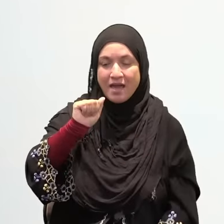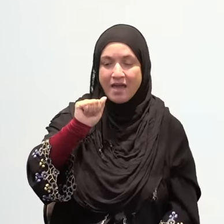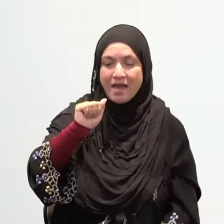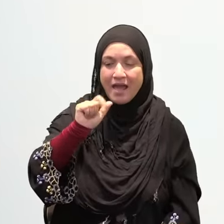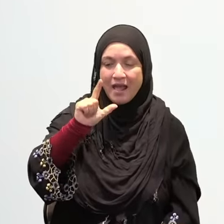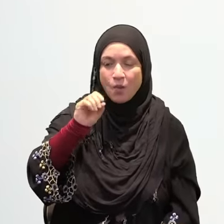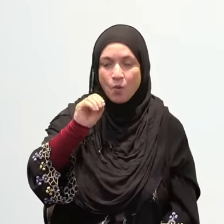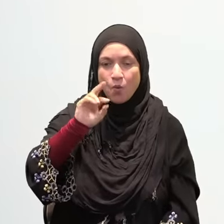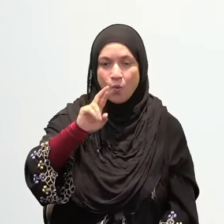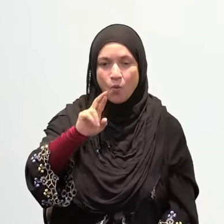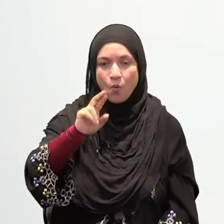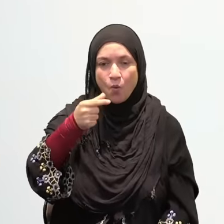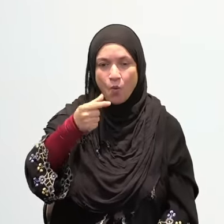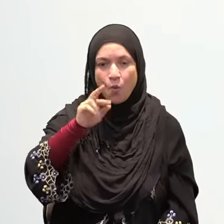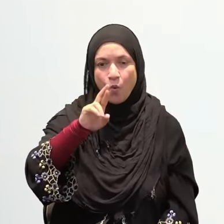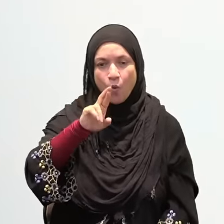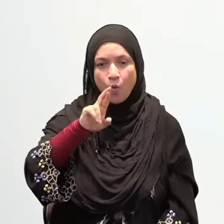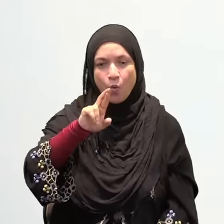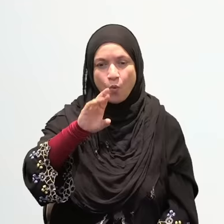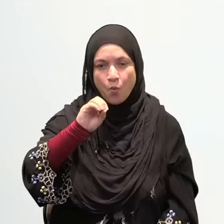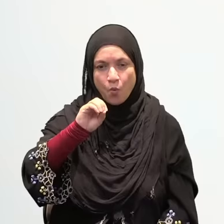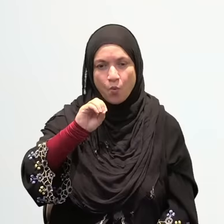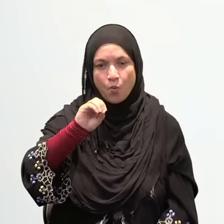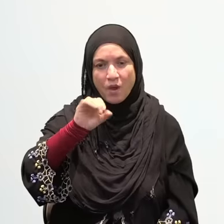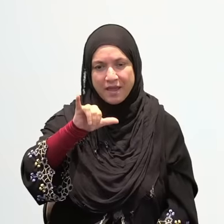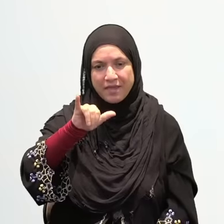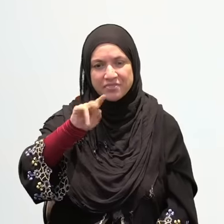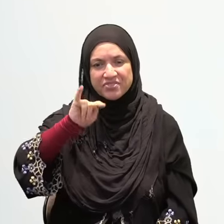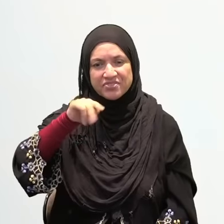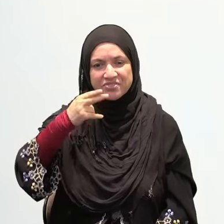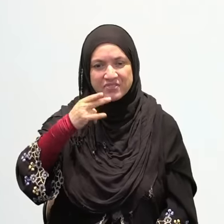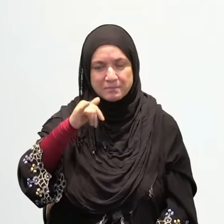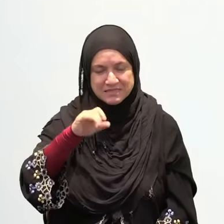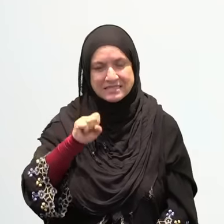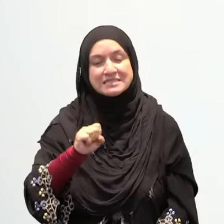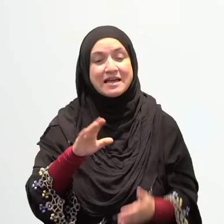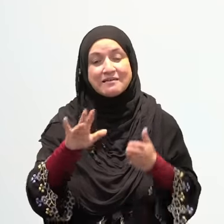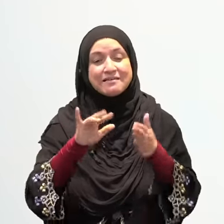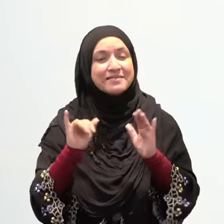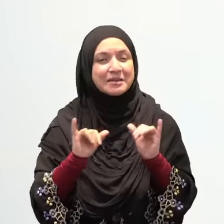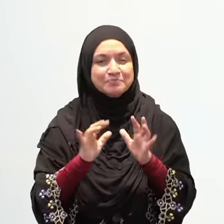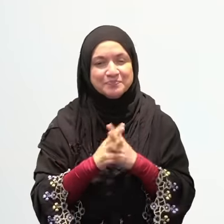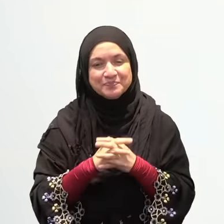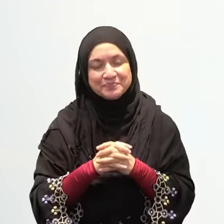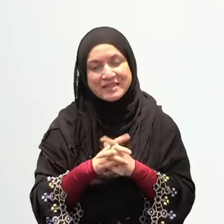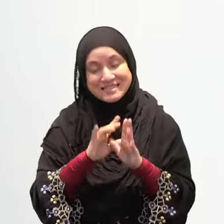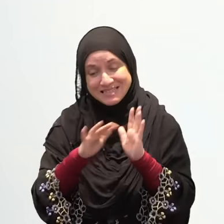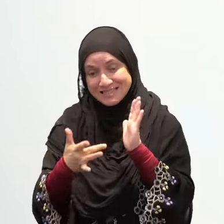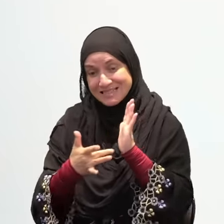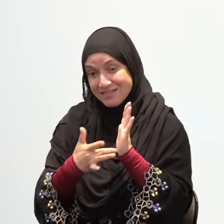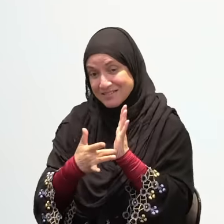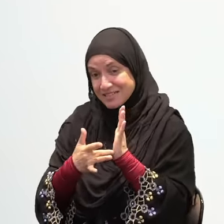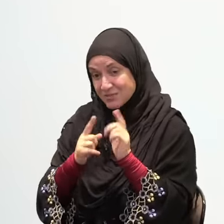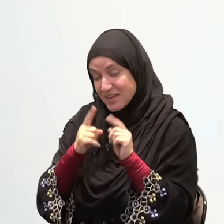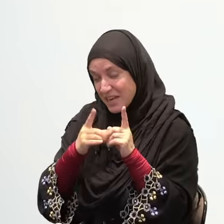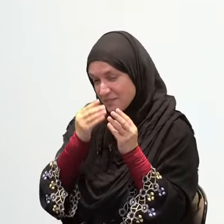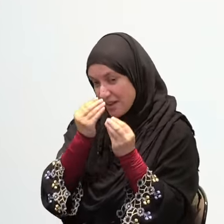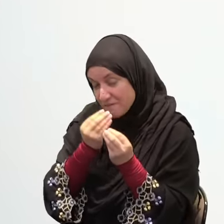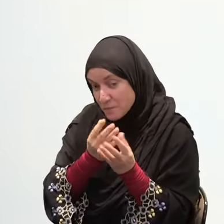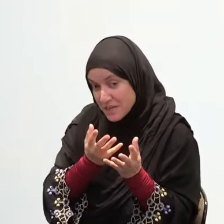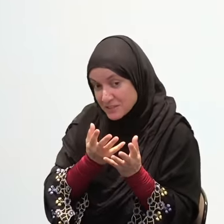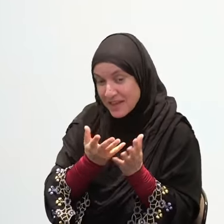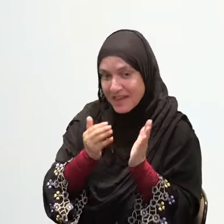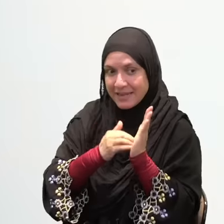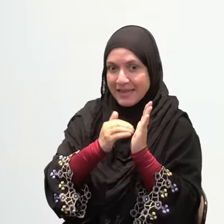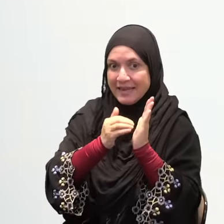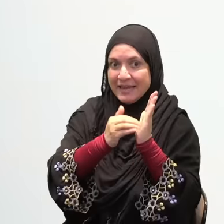May Allah protect us from the lying, wherever it may be. May Allah purify us of it. May Allah subhanahu wa ta'ala protect our communities. May Allah